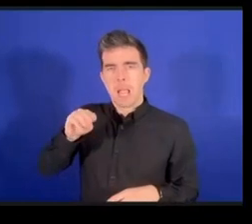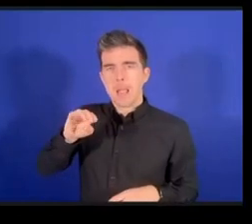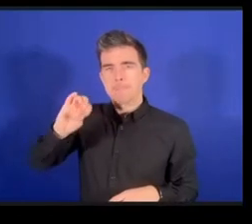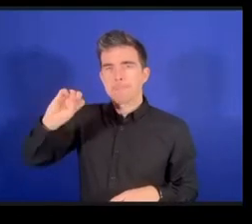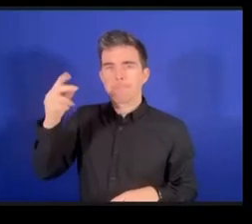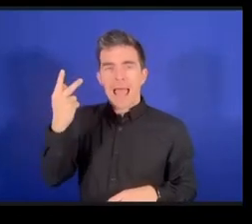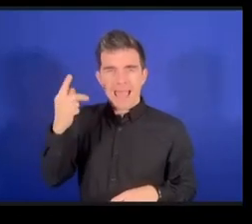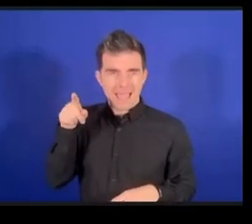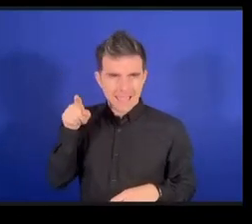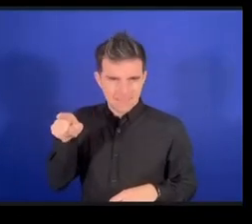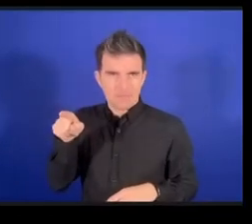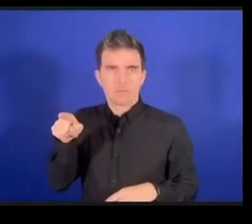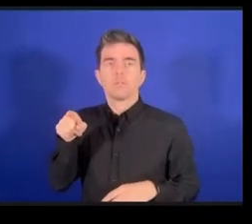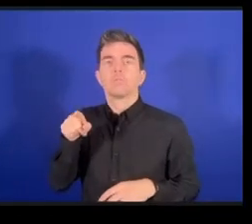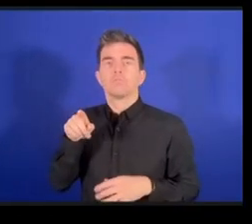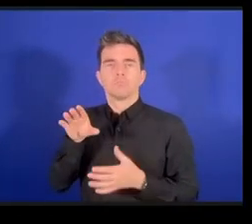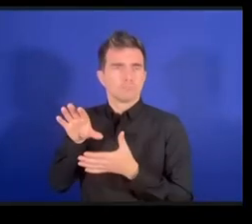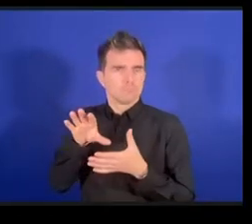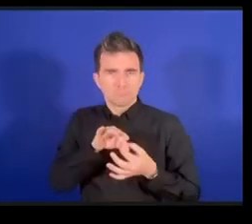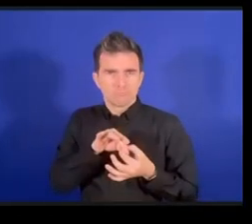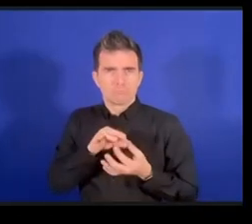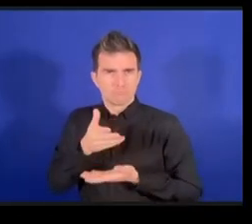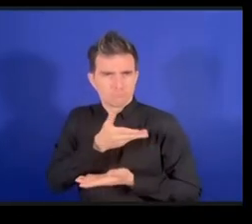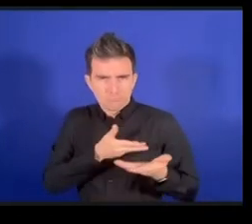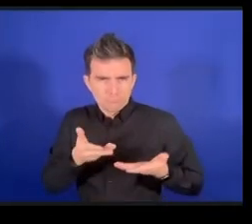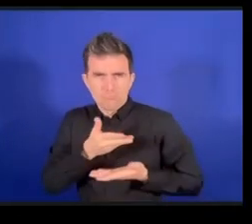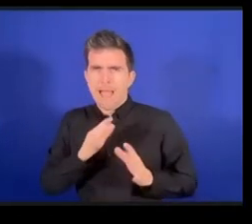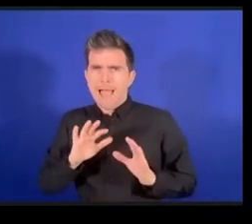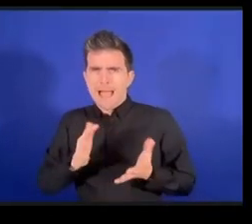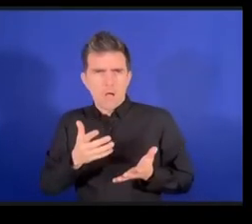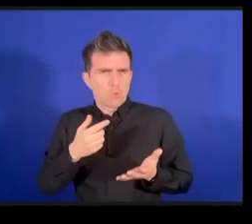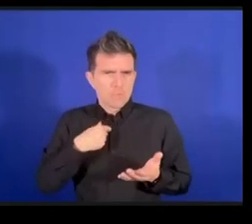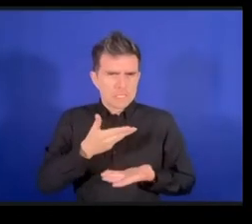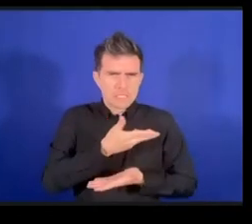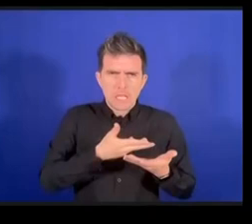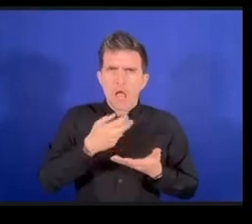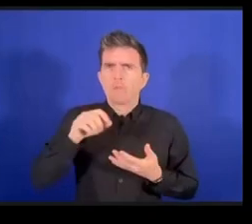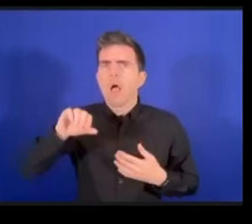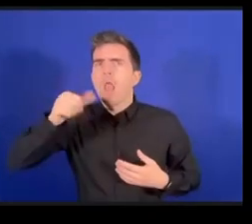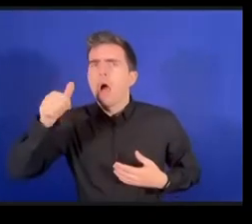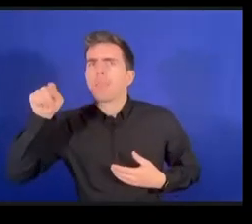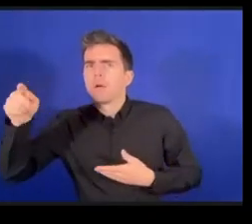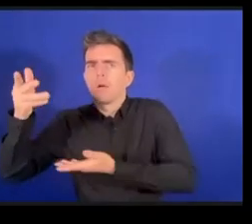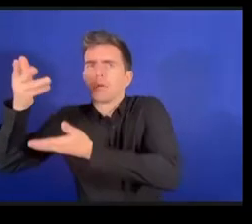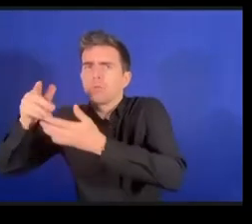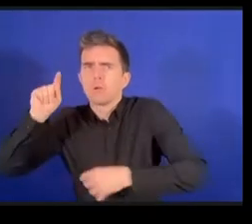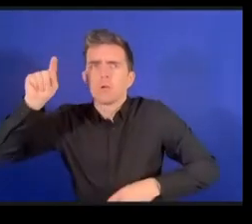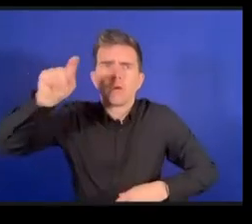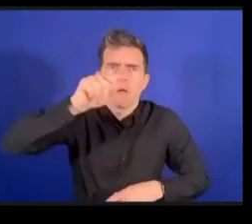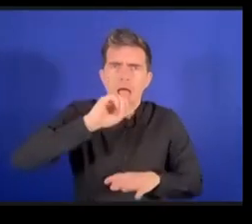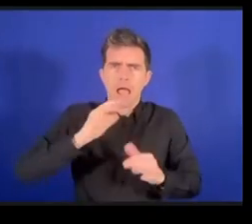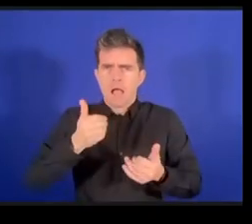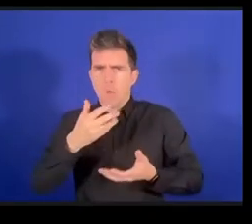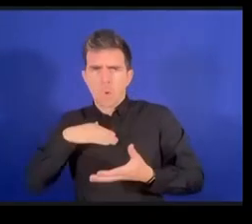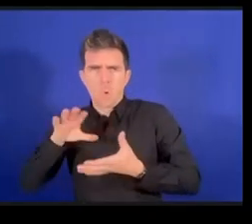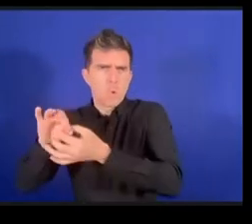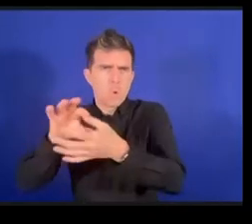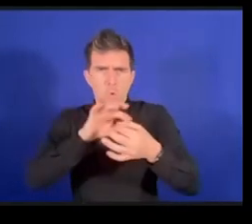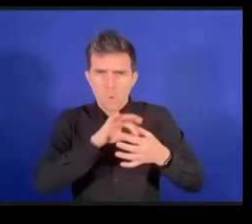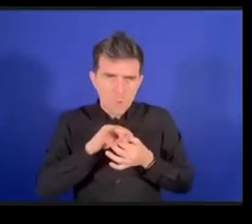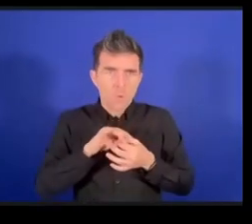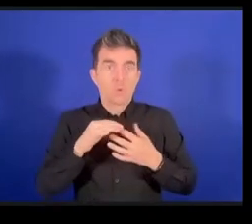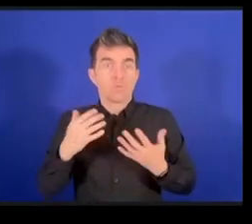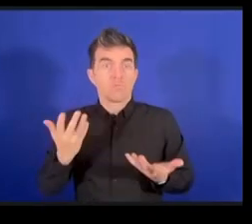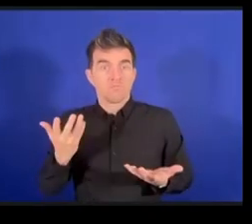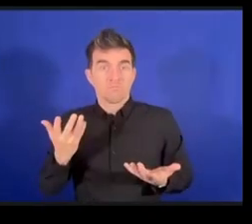really helpful to look at how the policies uh around the internet are in sync or not in sync with those around governments and